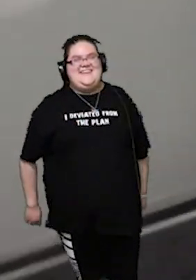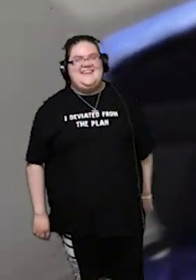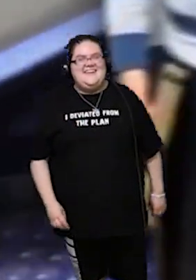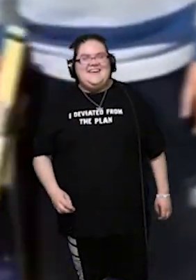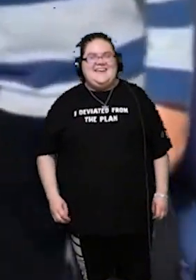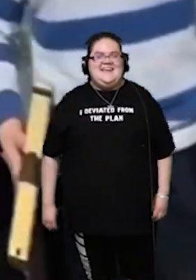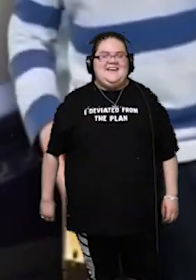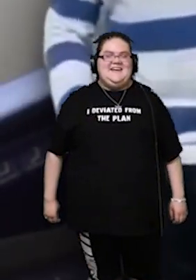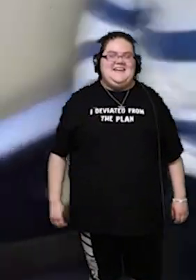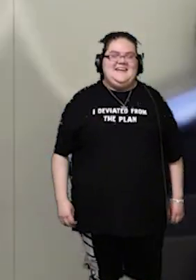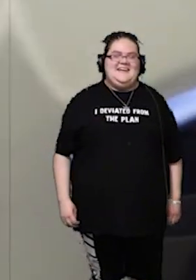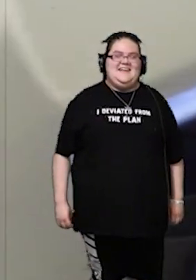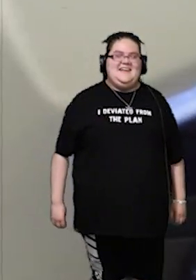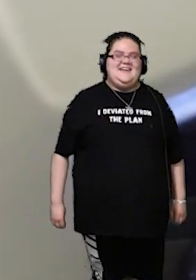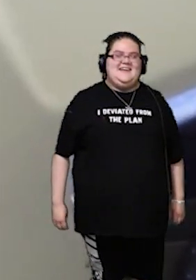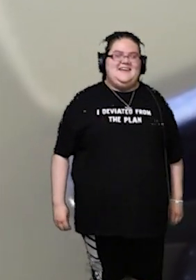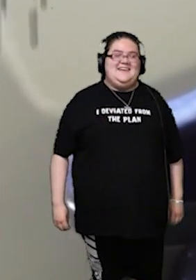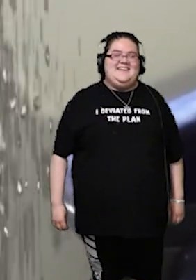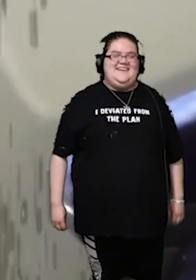trolley.